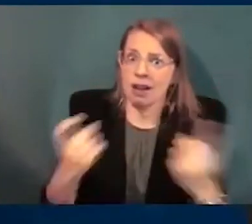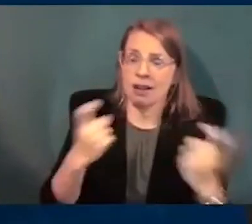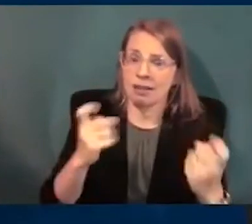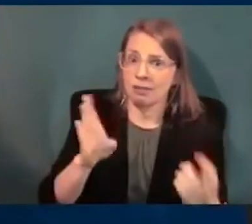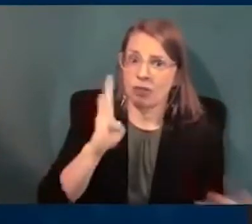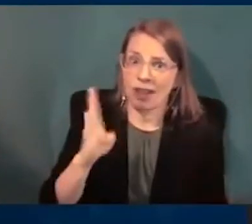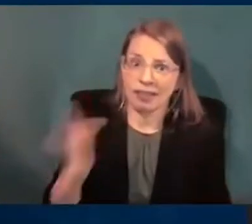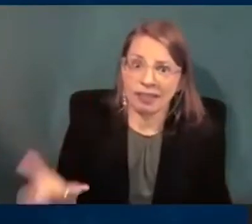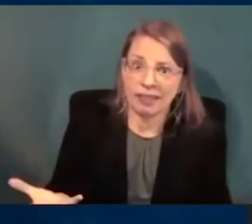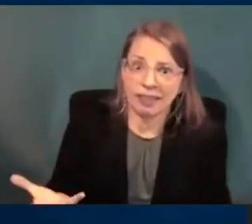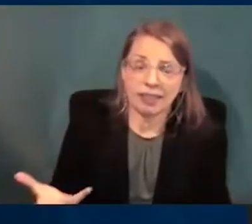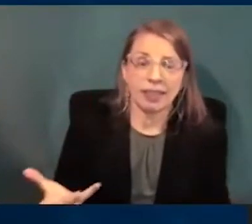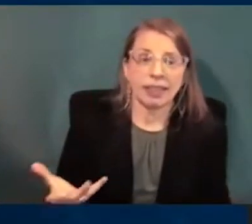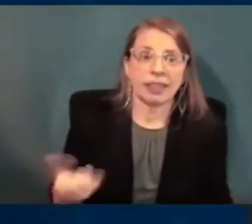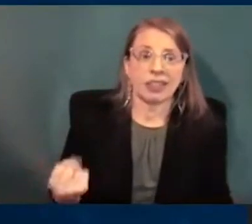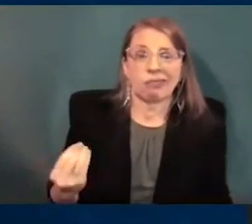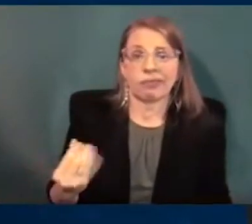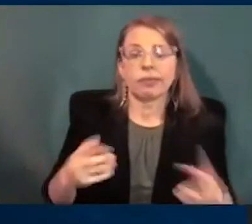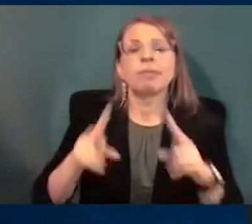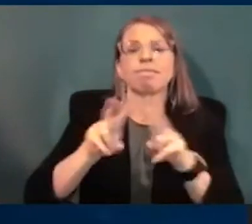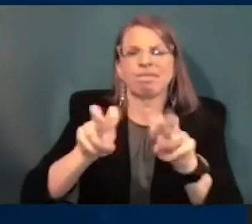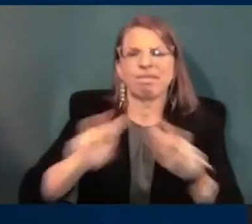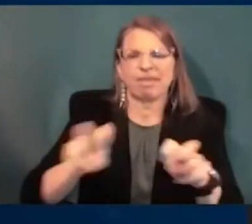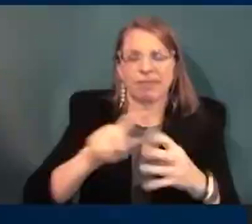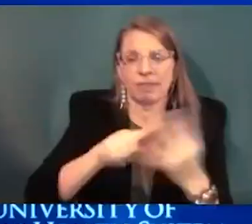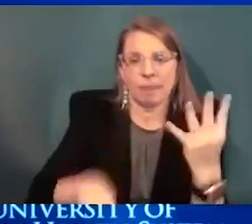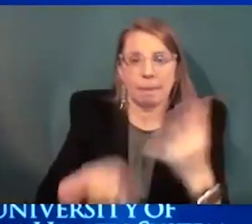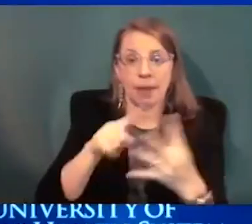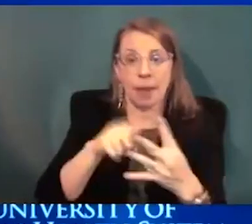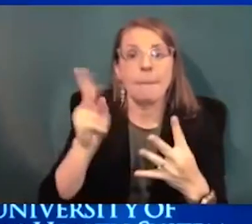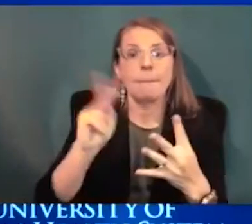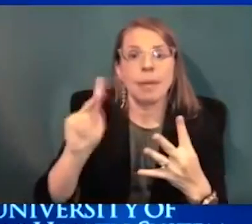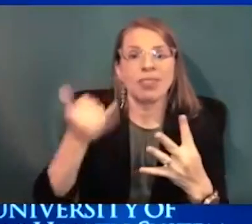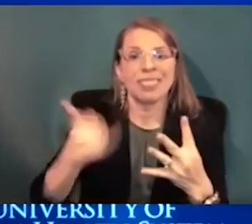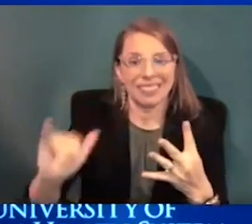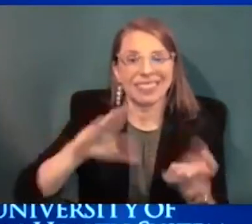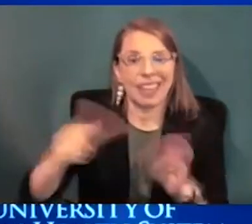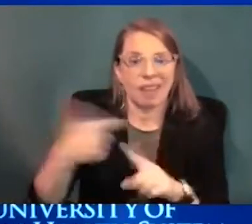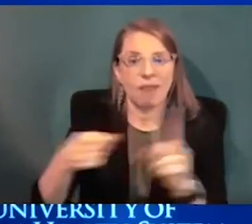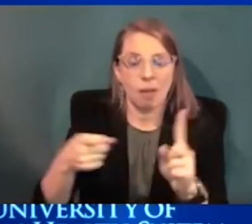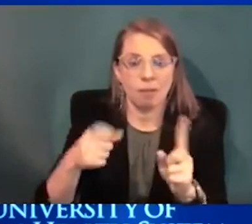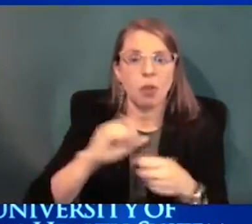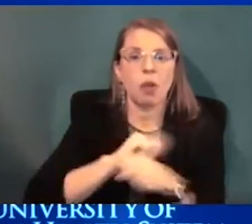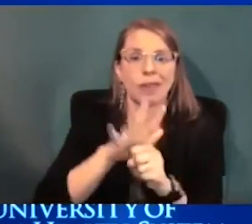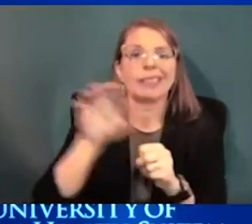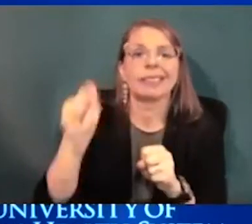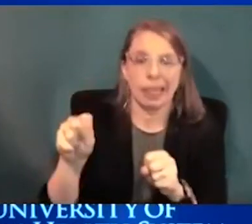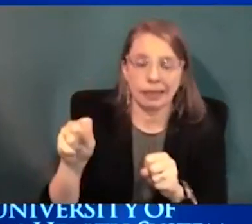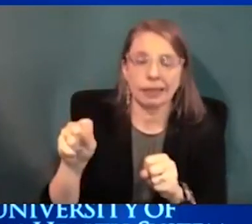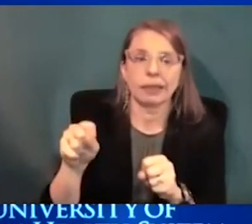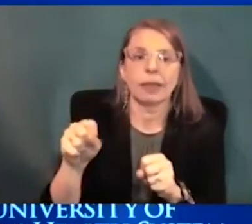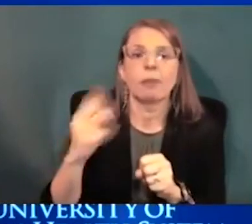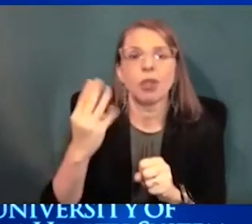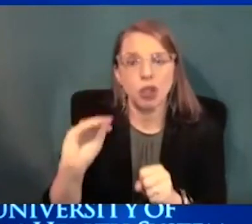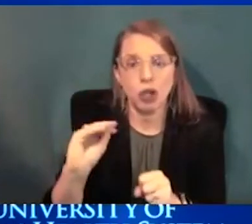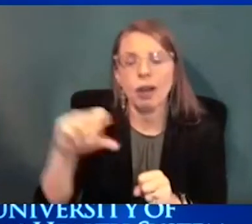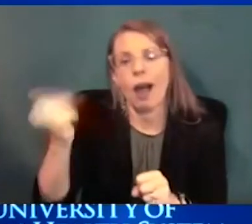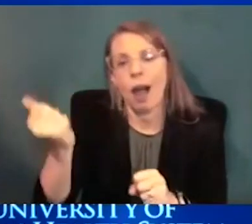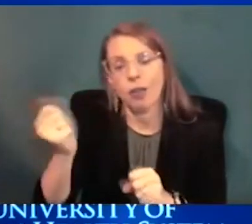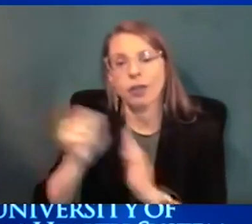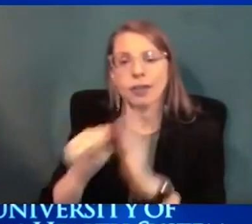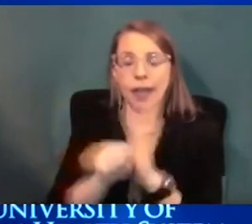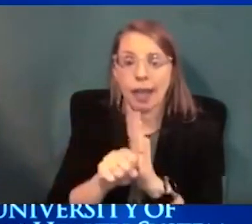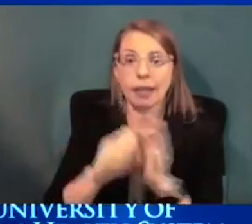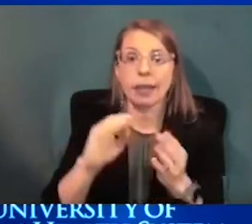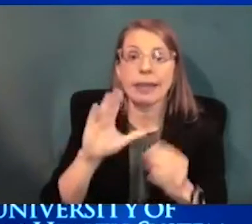Yeah, So let's one pick it person. apart. Let's pick it apart. Are people still dying from COVID? Yes, they are. Are the deaths down? Yes, they are, except in Missouri and other states where they're seeing a rise in the numbers of